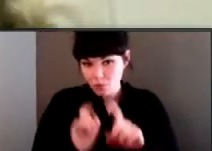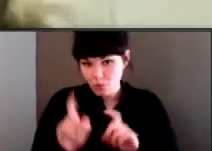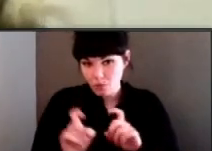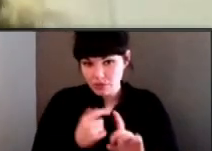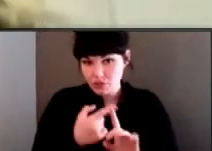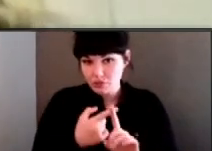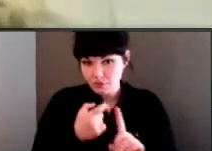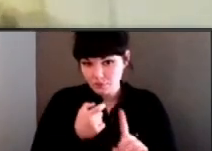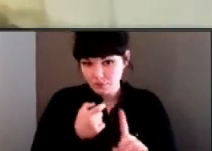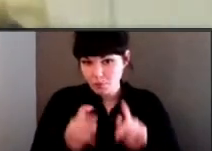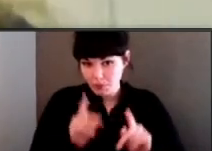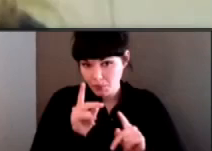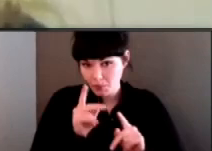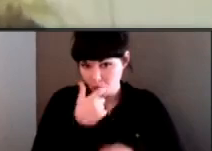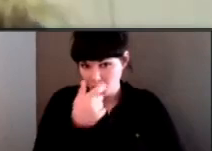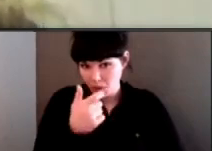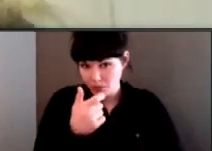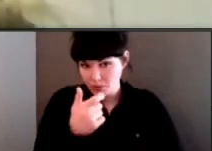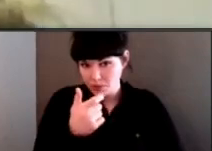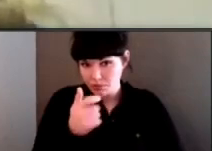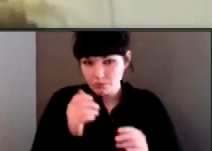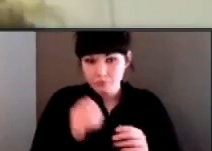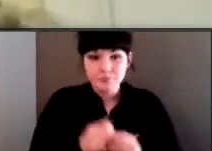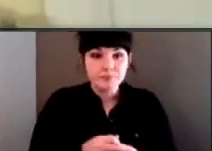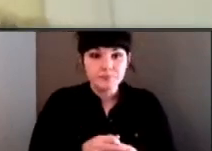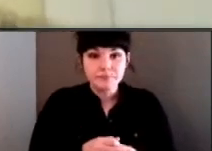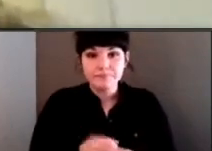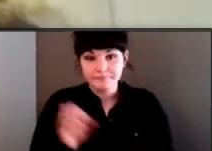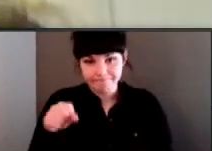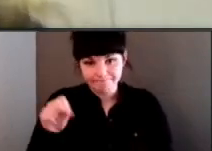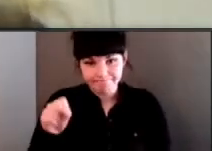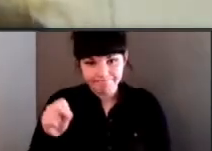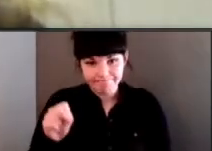I love that we're celebrating